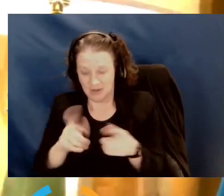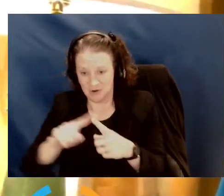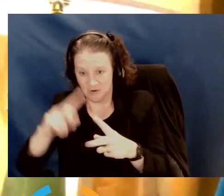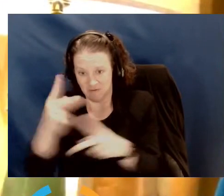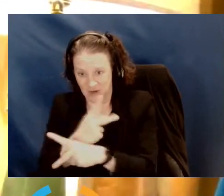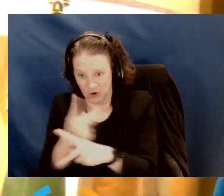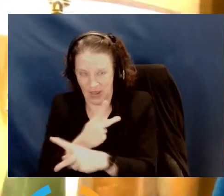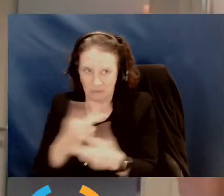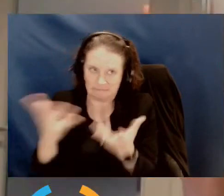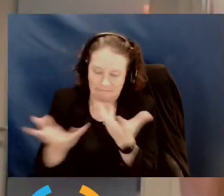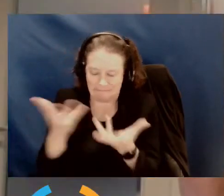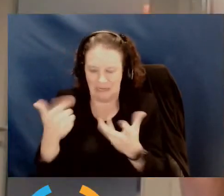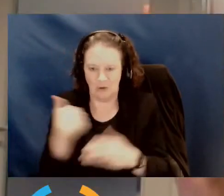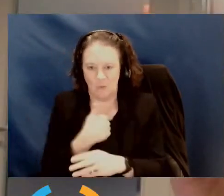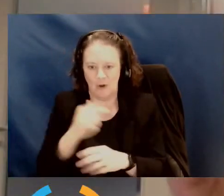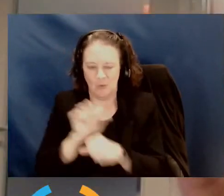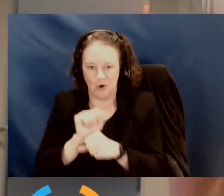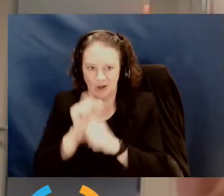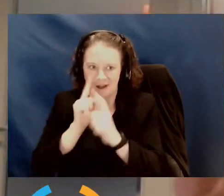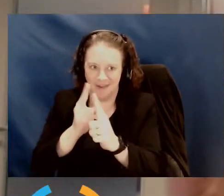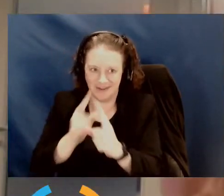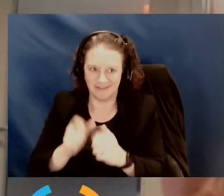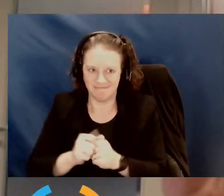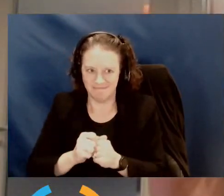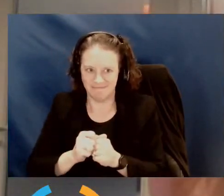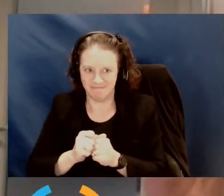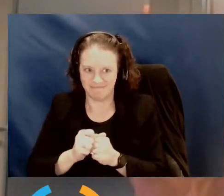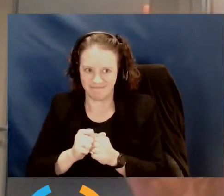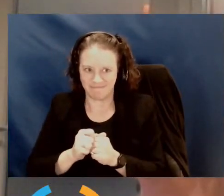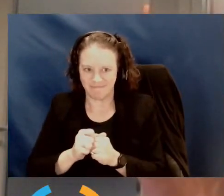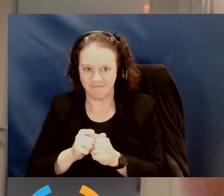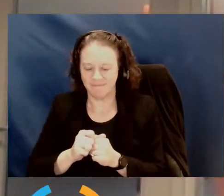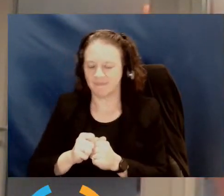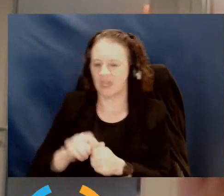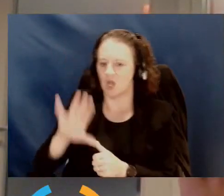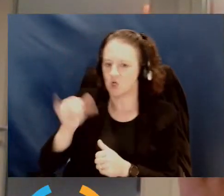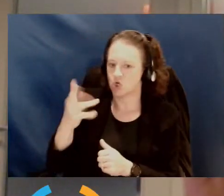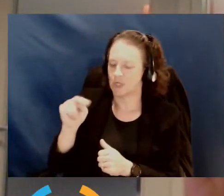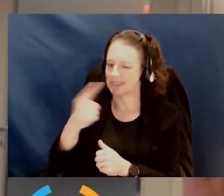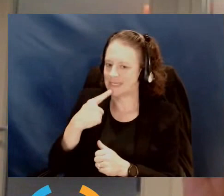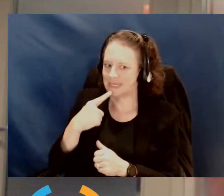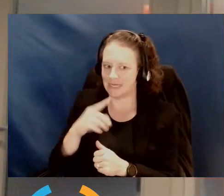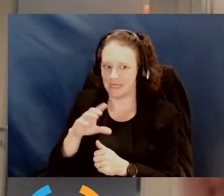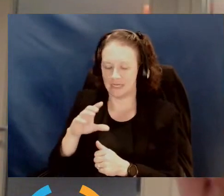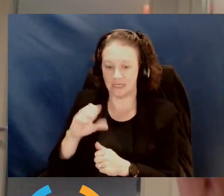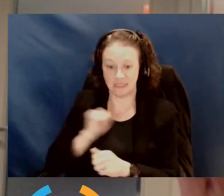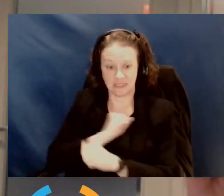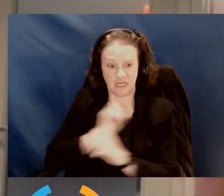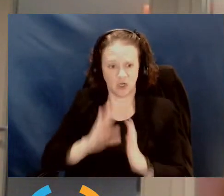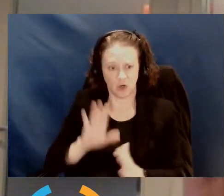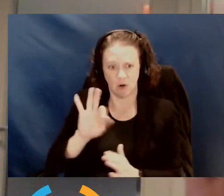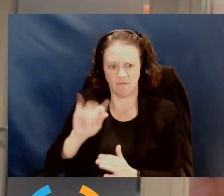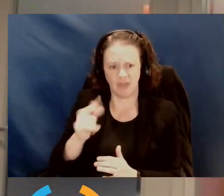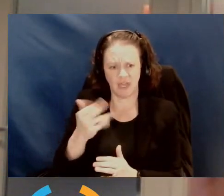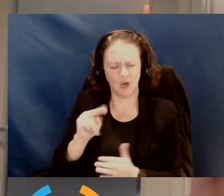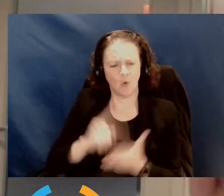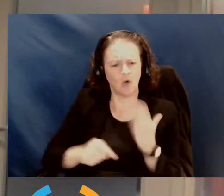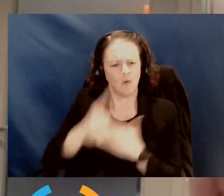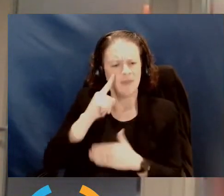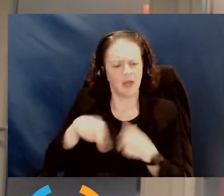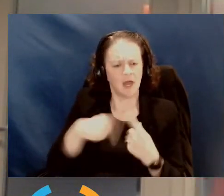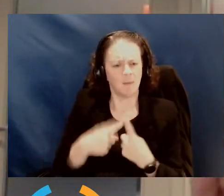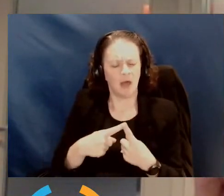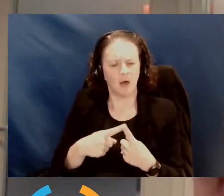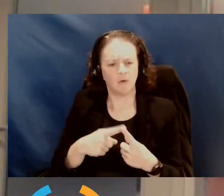on it. Great. So Senator Fagan, again, what do you think about the autonomy of the public